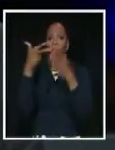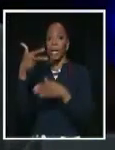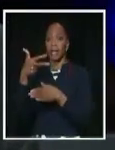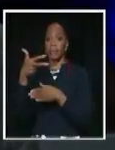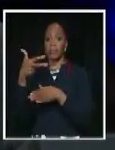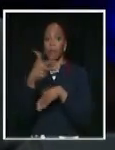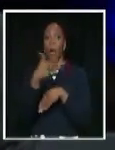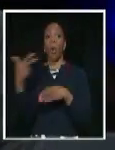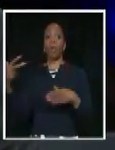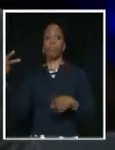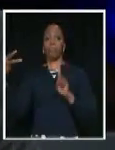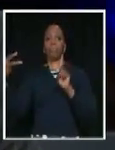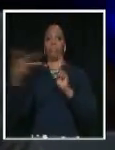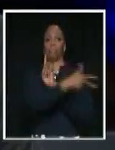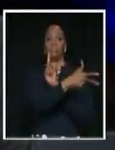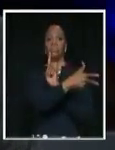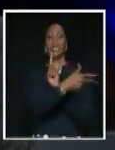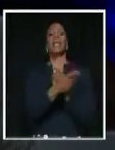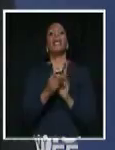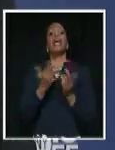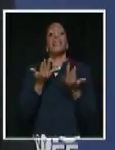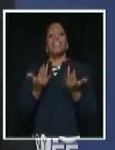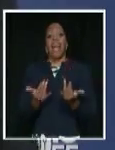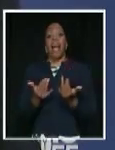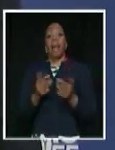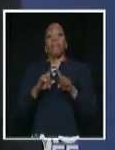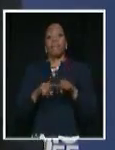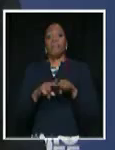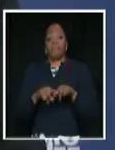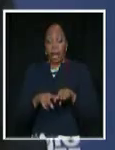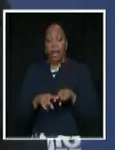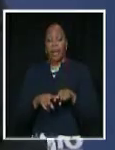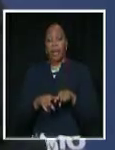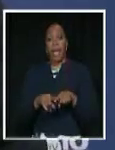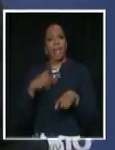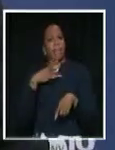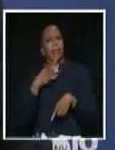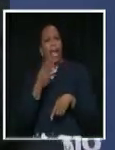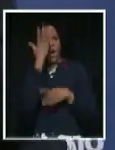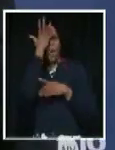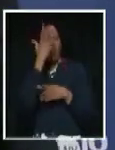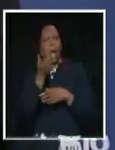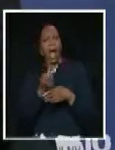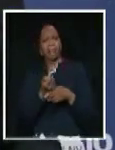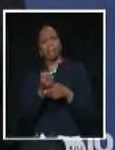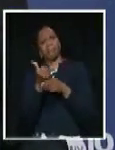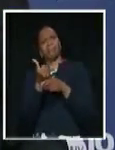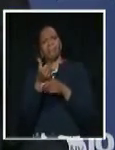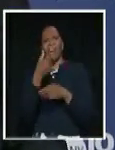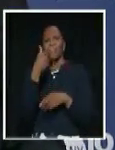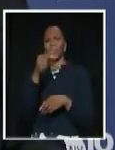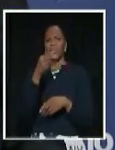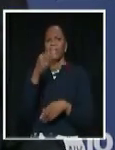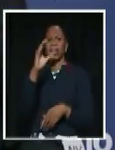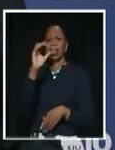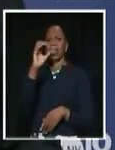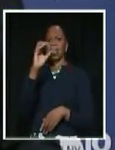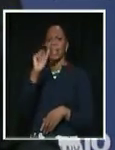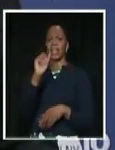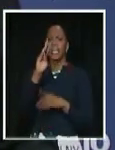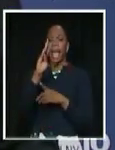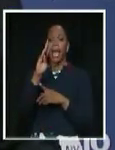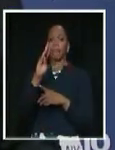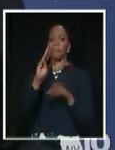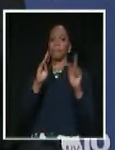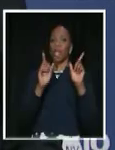lot of the folks living there, they're starting to rely on them. They really like them. Why would you get rid of green cabs? Green cabs in Upper Manhattan